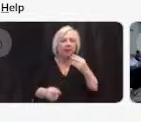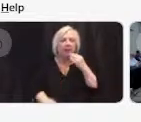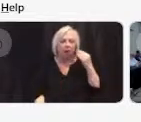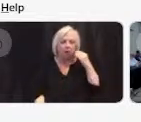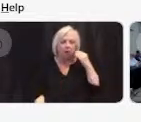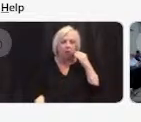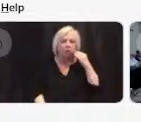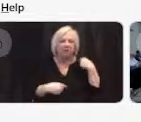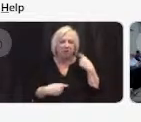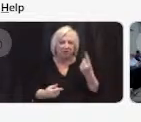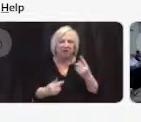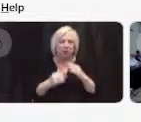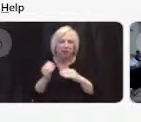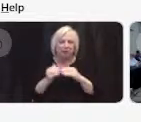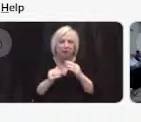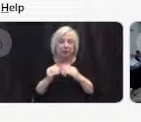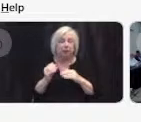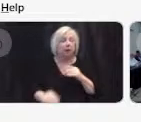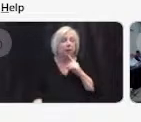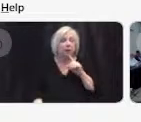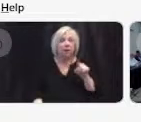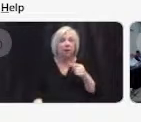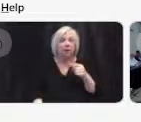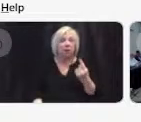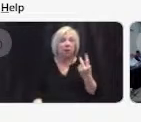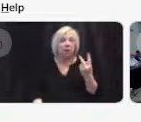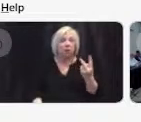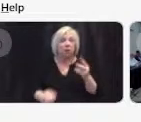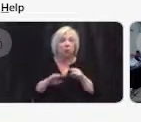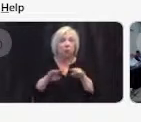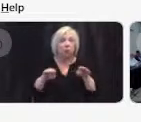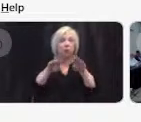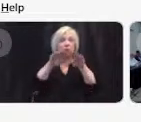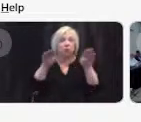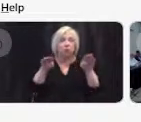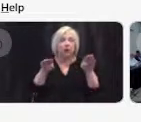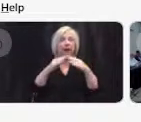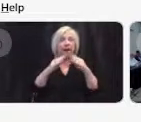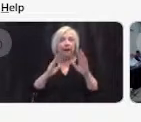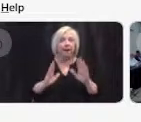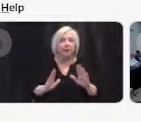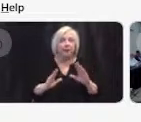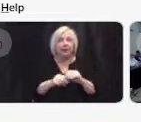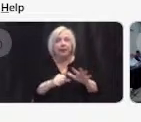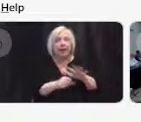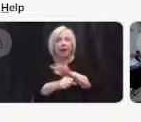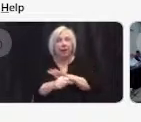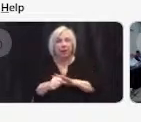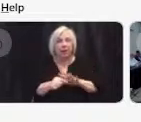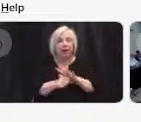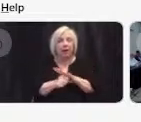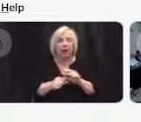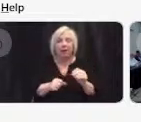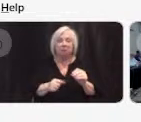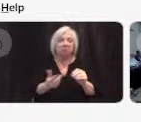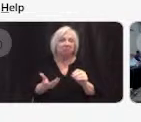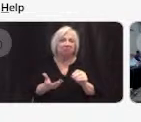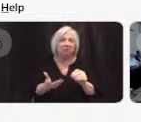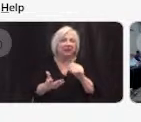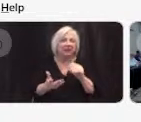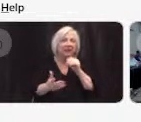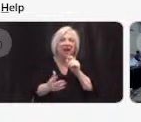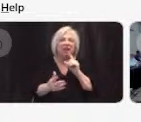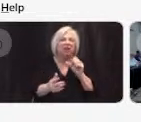since it was built. It's the only two-story property in the area, and it's not as easily